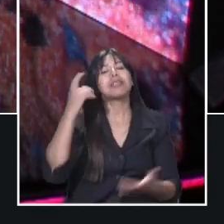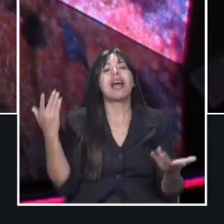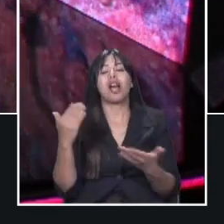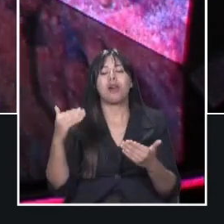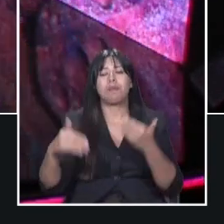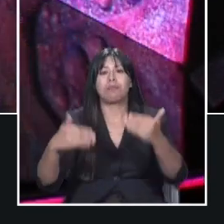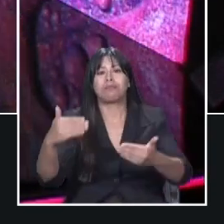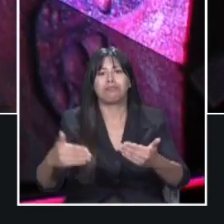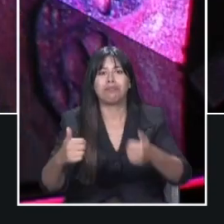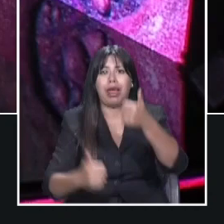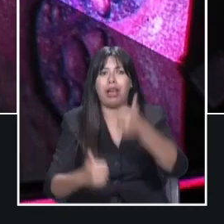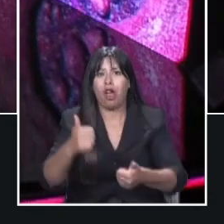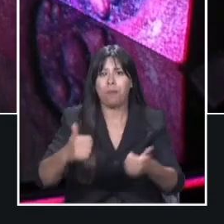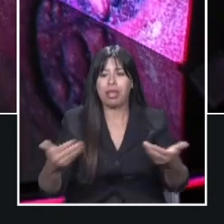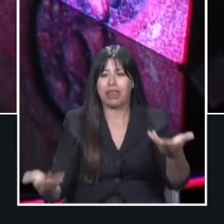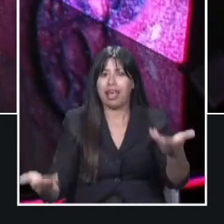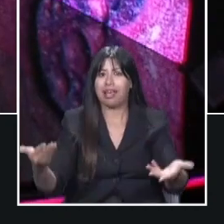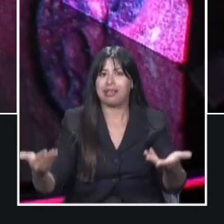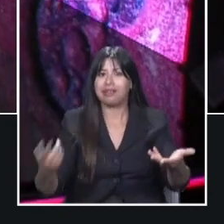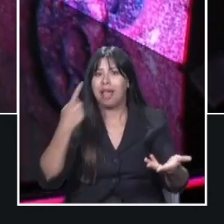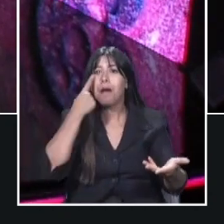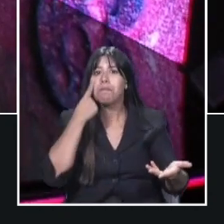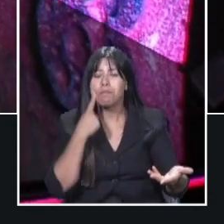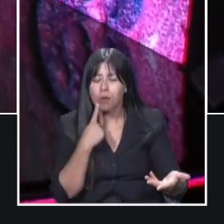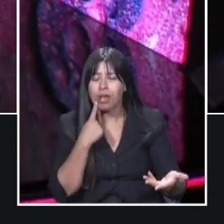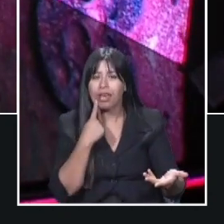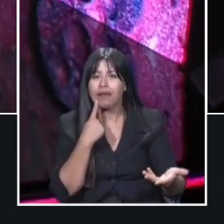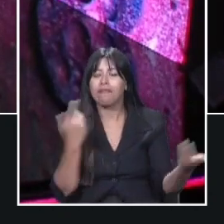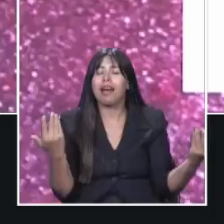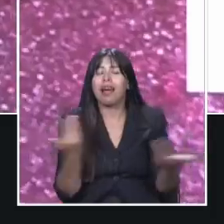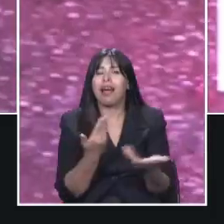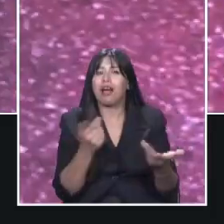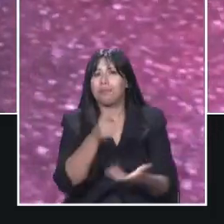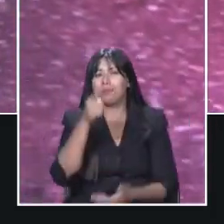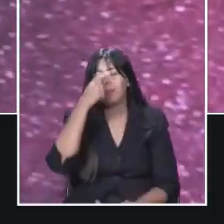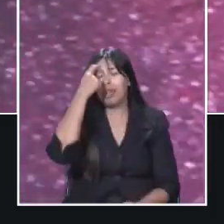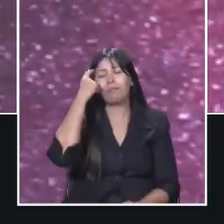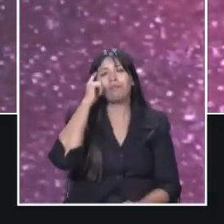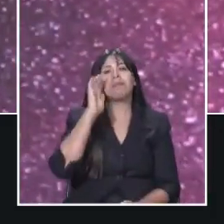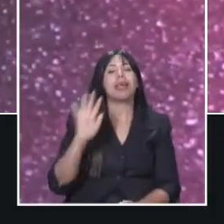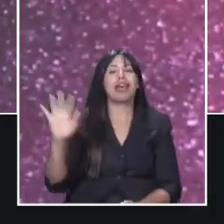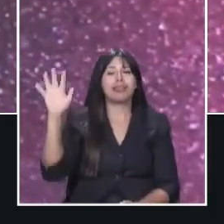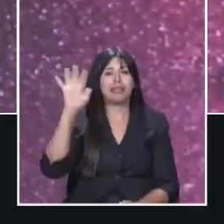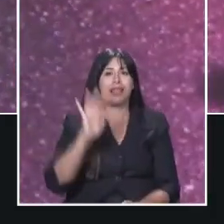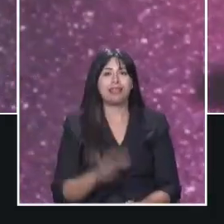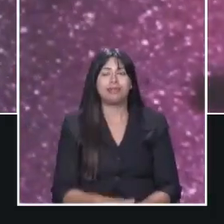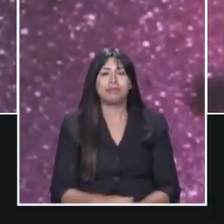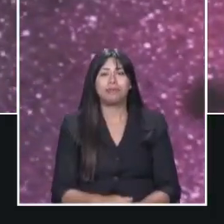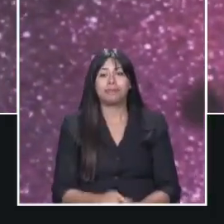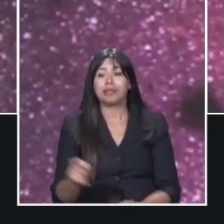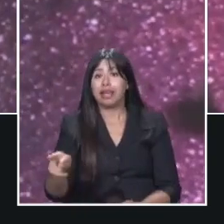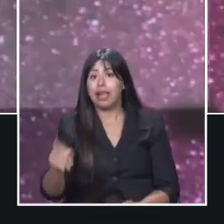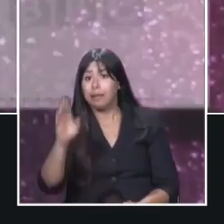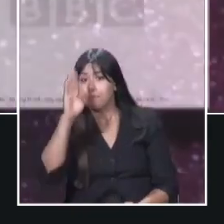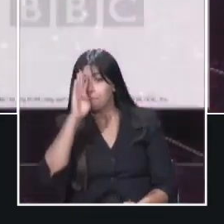How do you think the performance was? The coding core versus the dog. We were able, out of 114